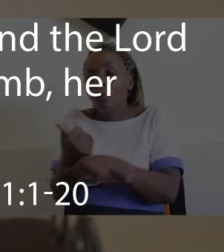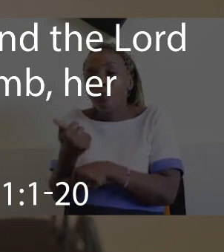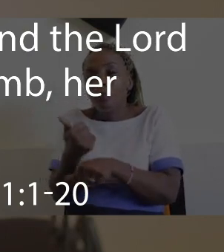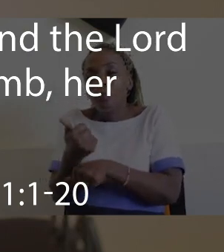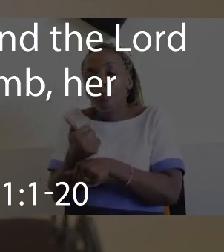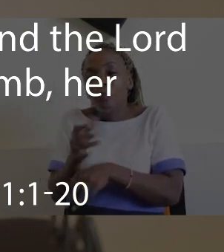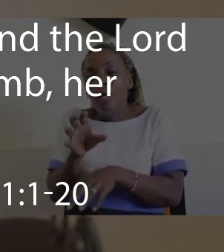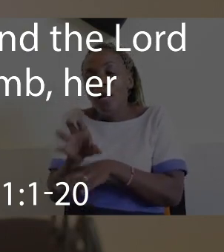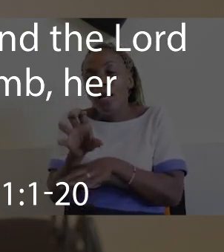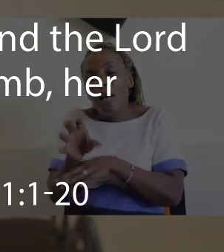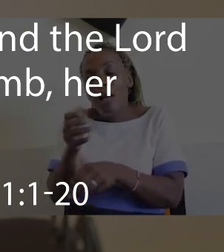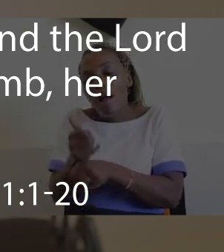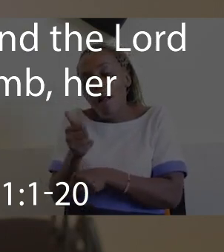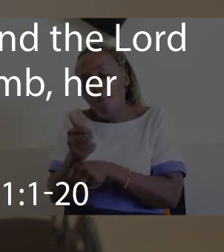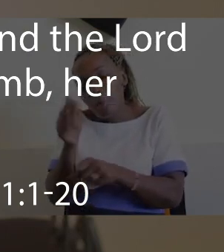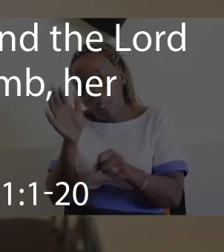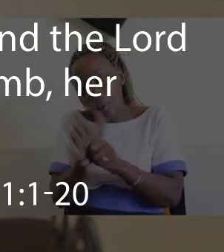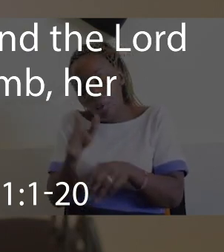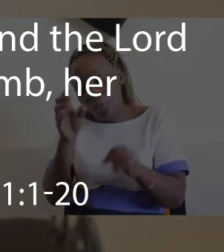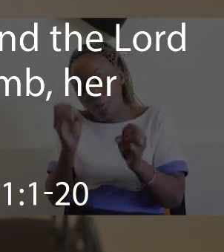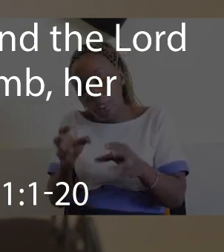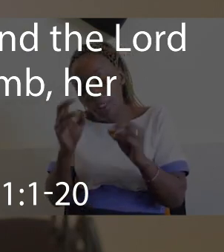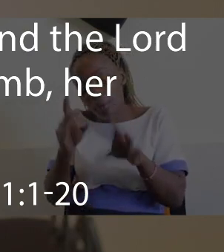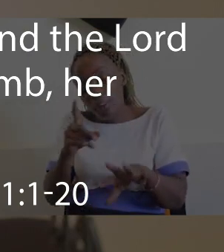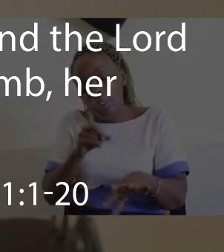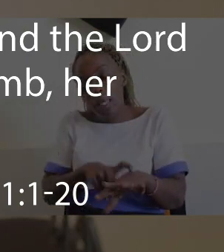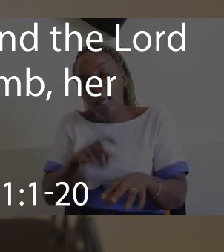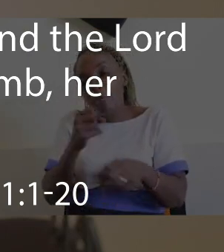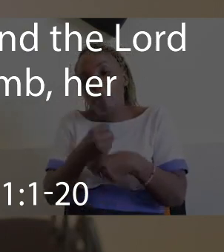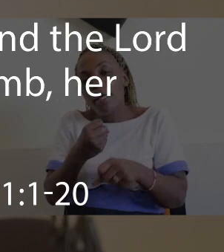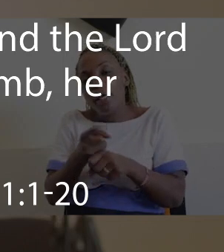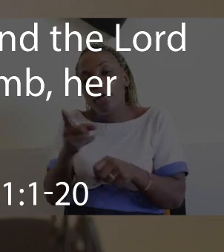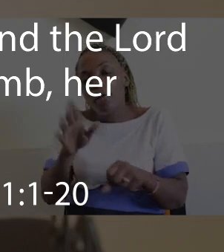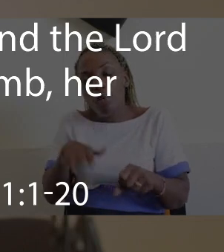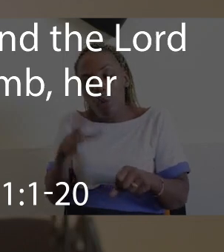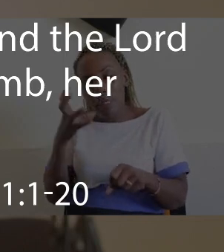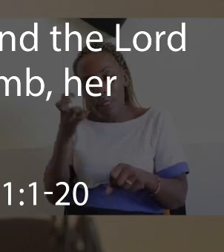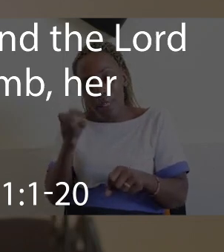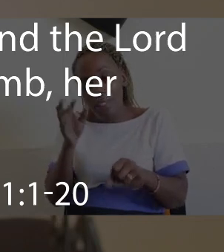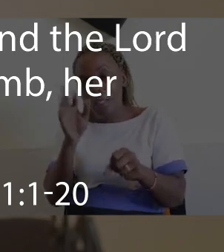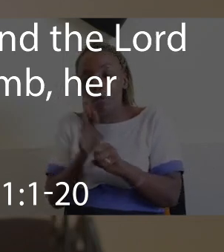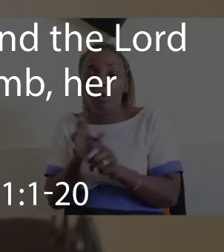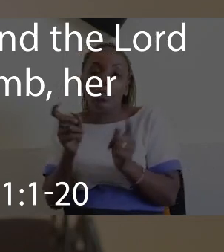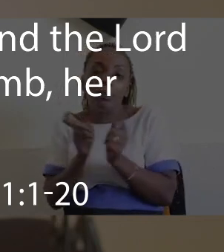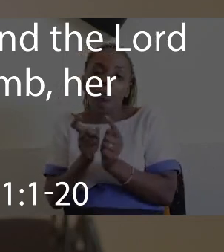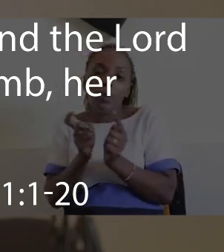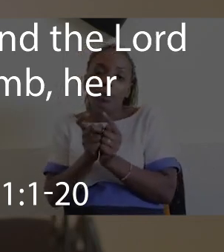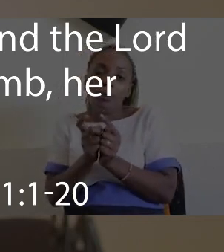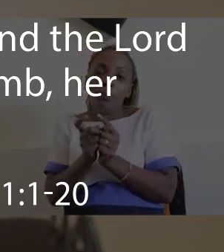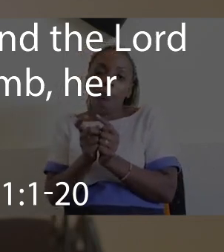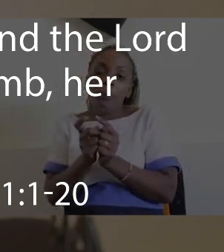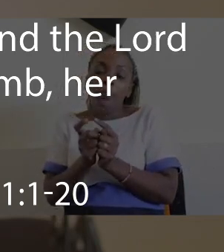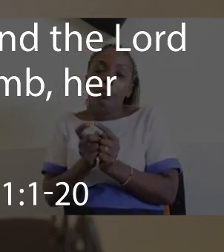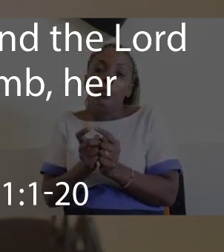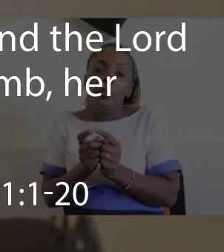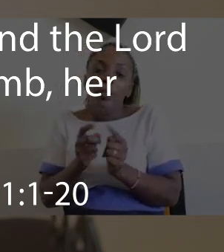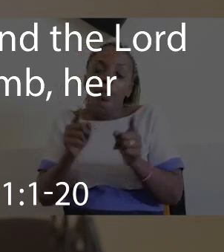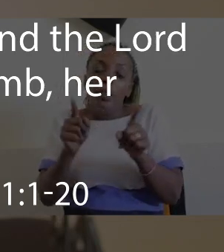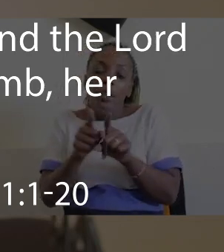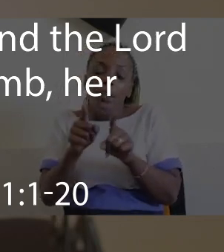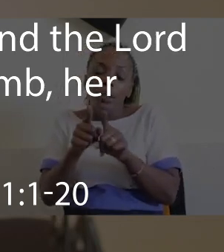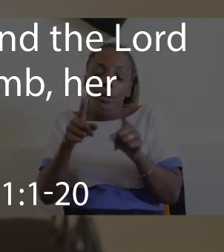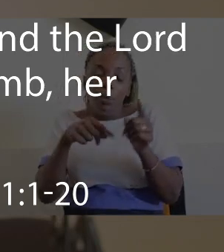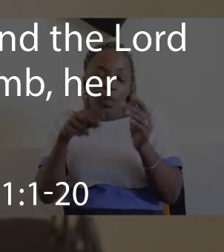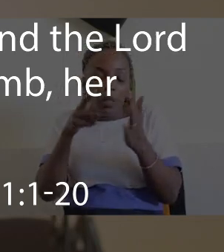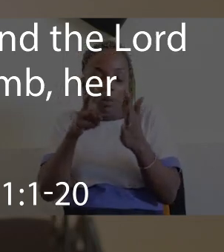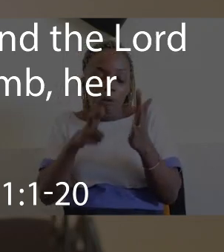kept provoking her time and time again and causing her a lot of grief and pain. And so as we look